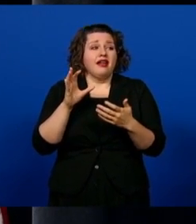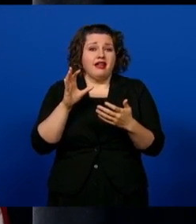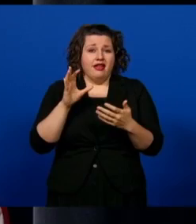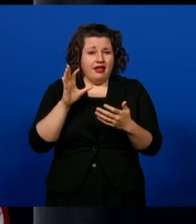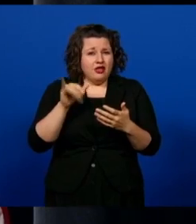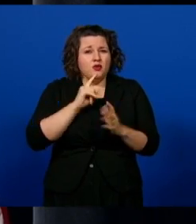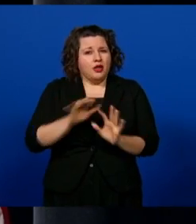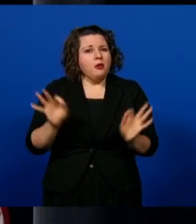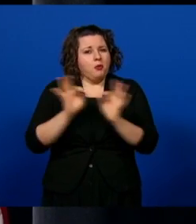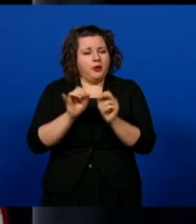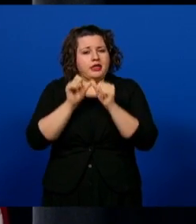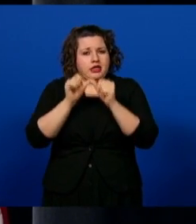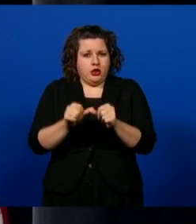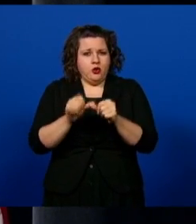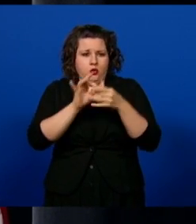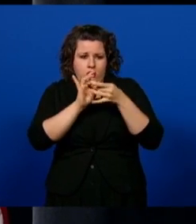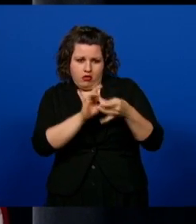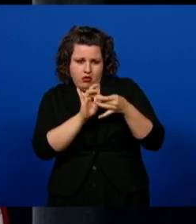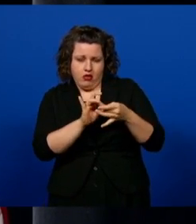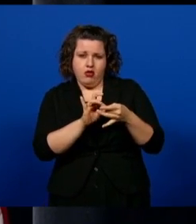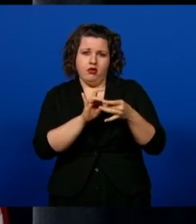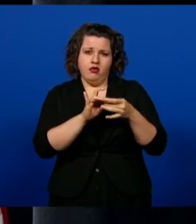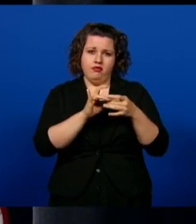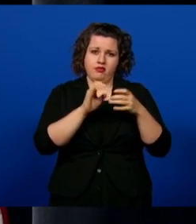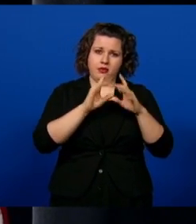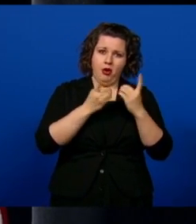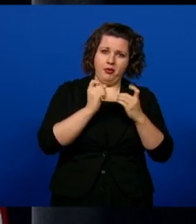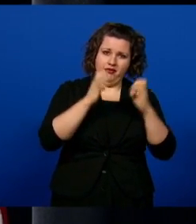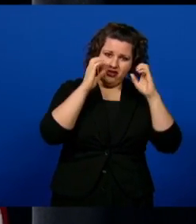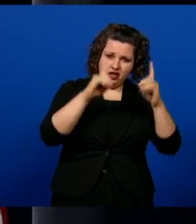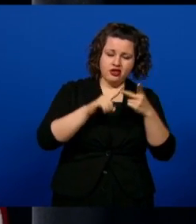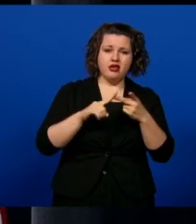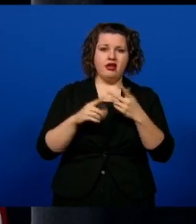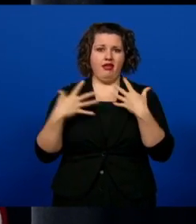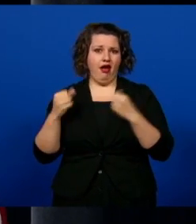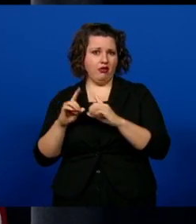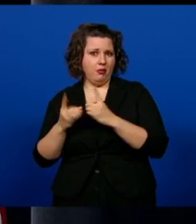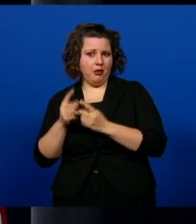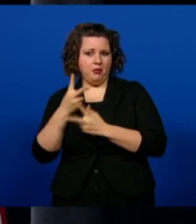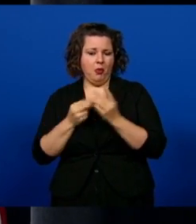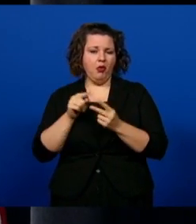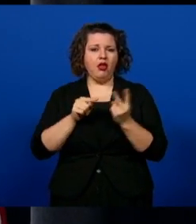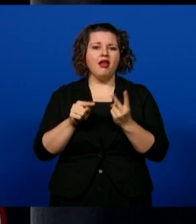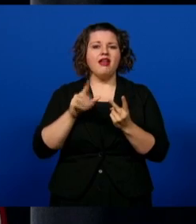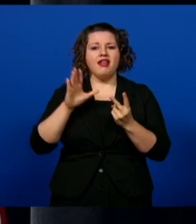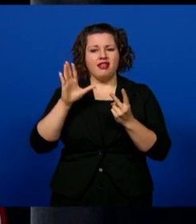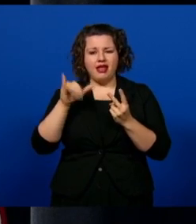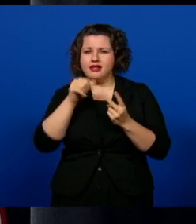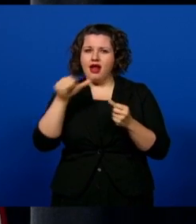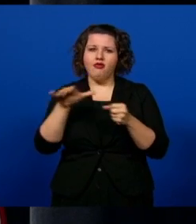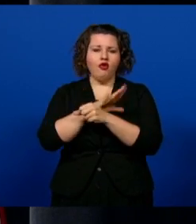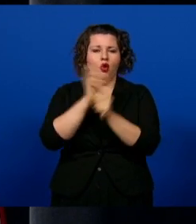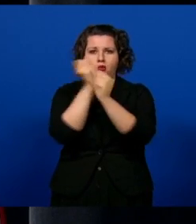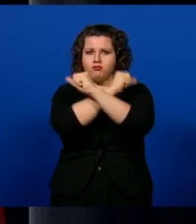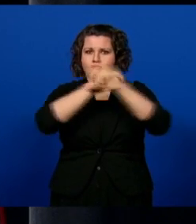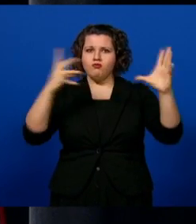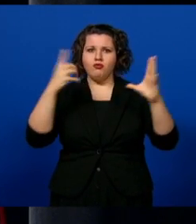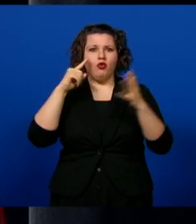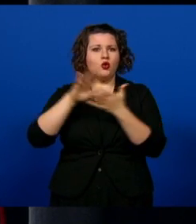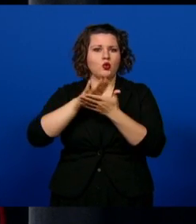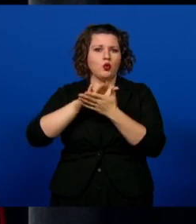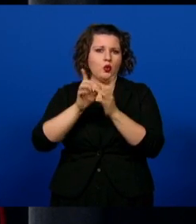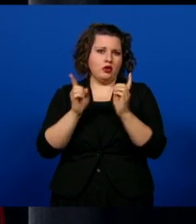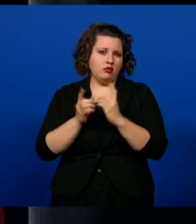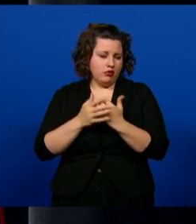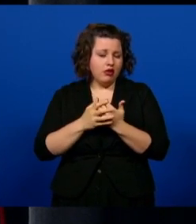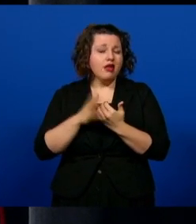important that we continue to work closely with the Department of Education and the Department of Public Health, doesn't always give a complete picture for school districts,